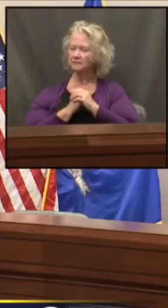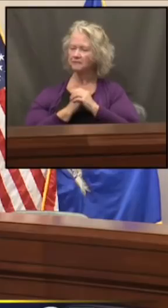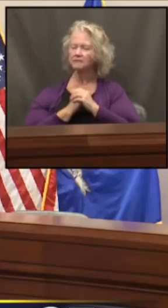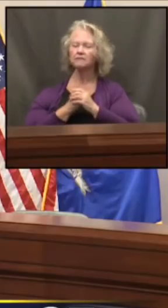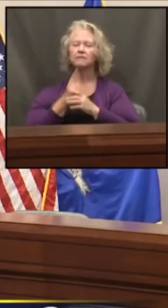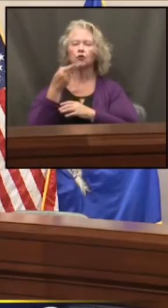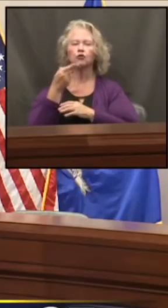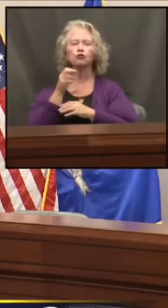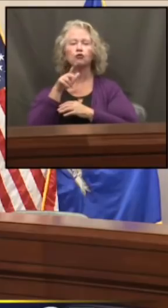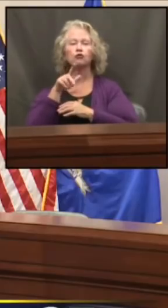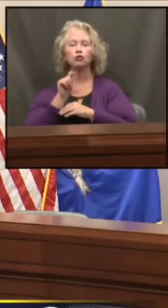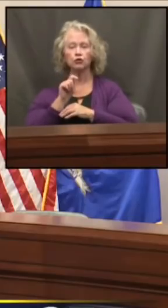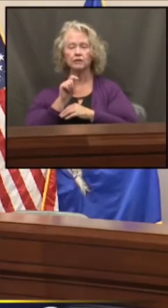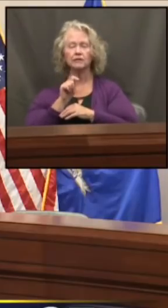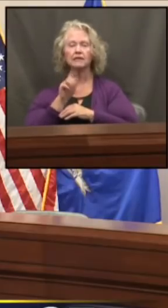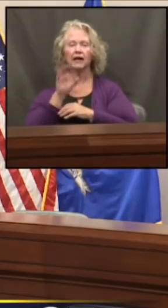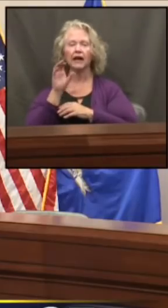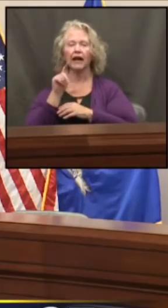Hearst, Connecticut Media.